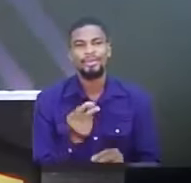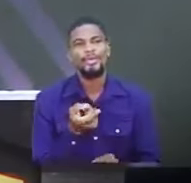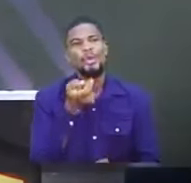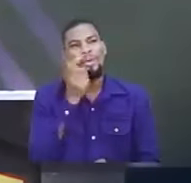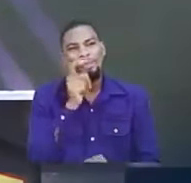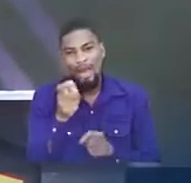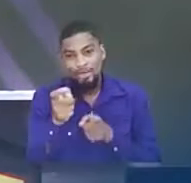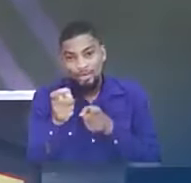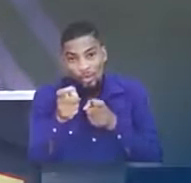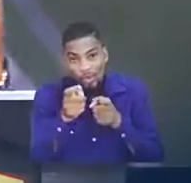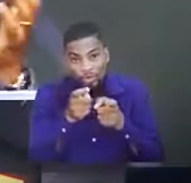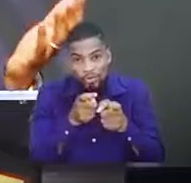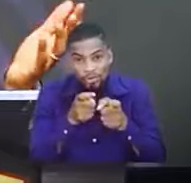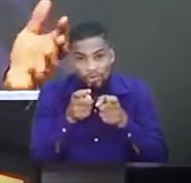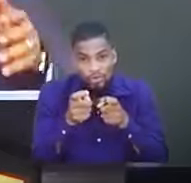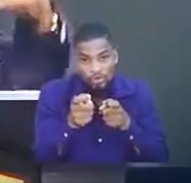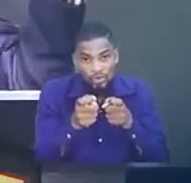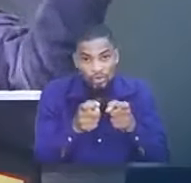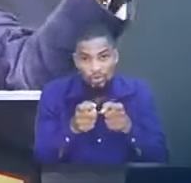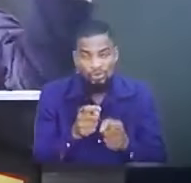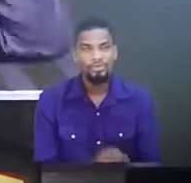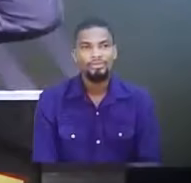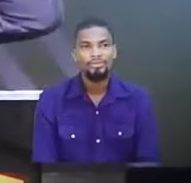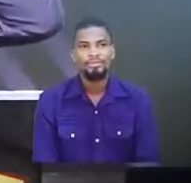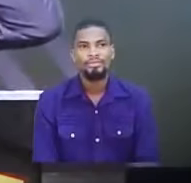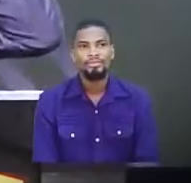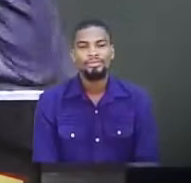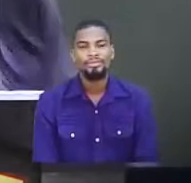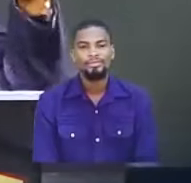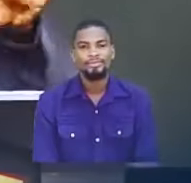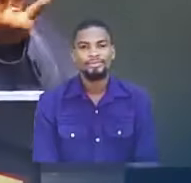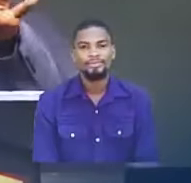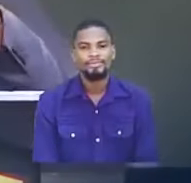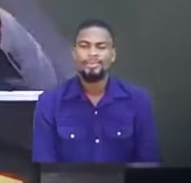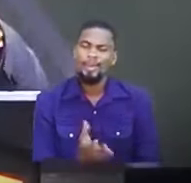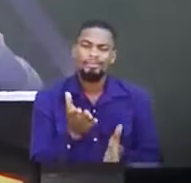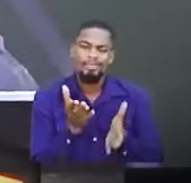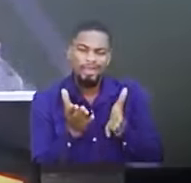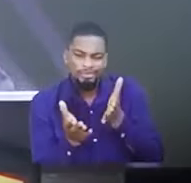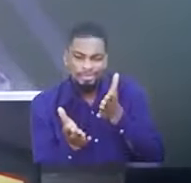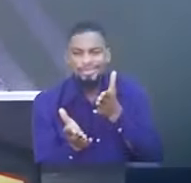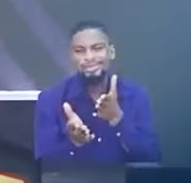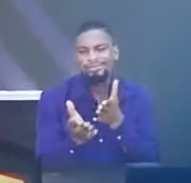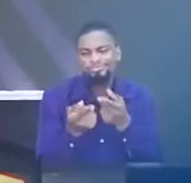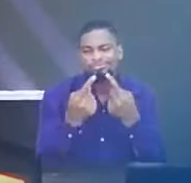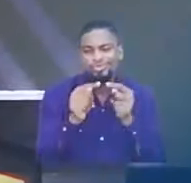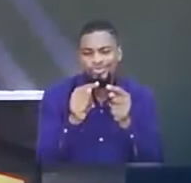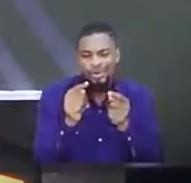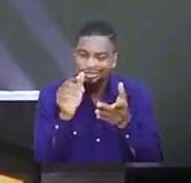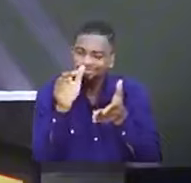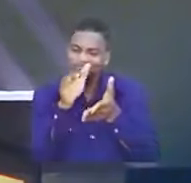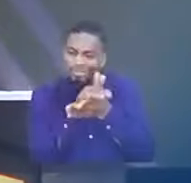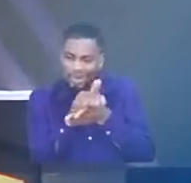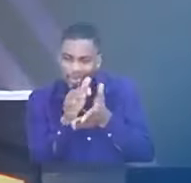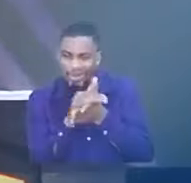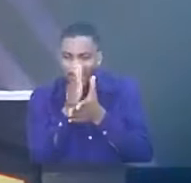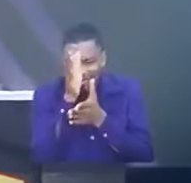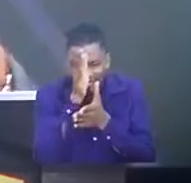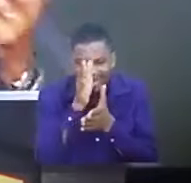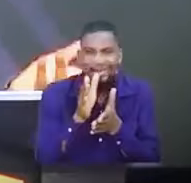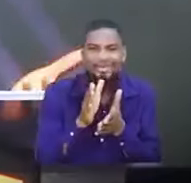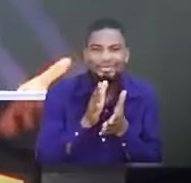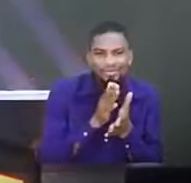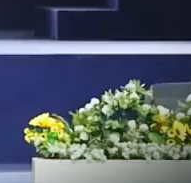As for this lady, and sometimes when people want to marry and the parents come in, try to intervene, say, oh, please wait, I'm